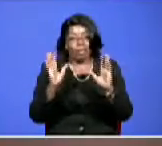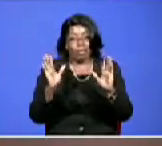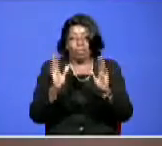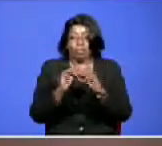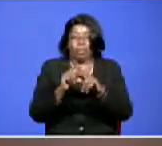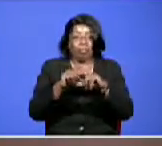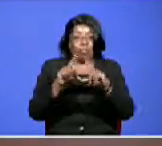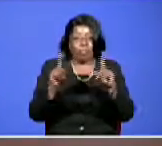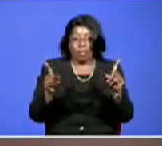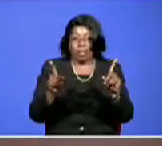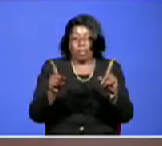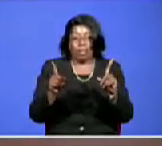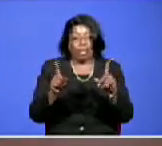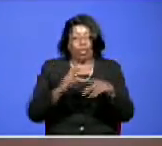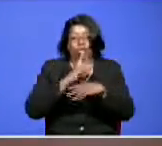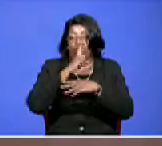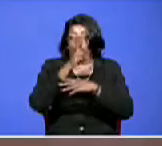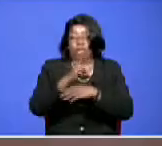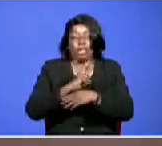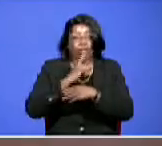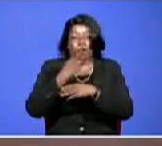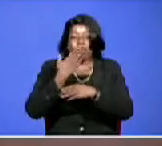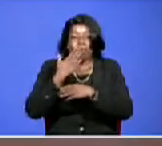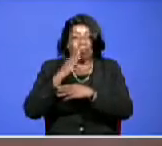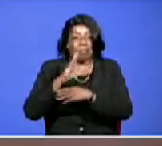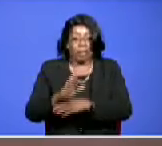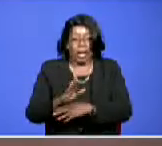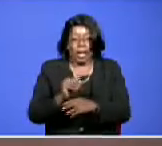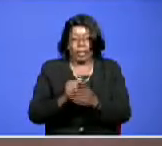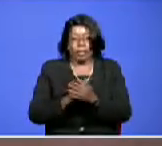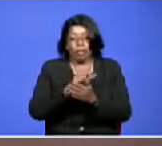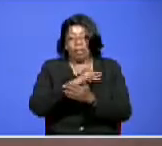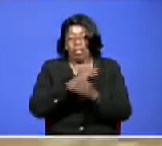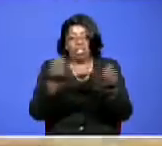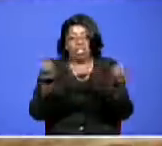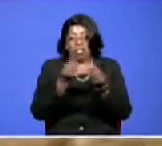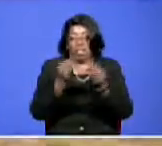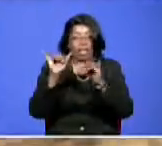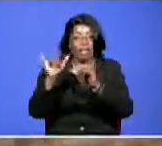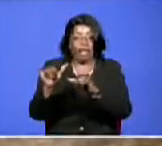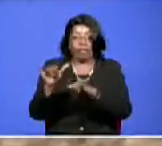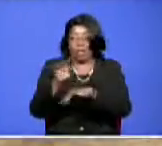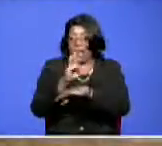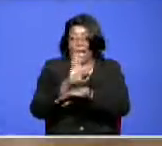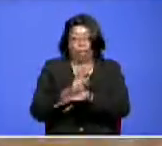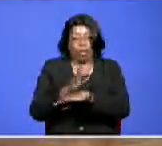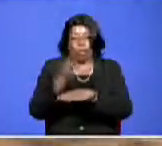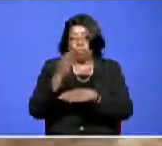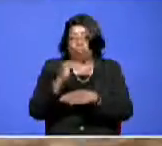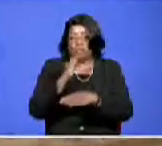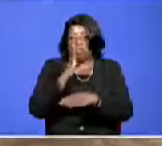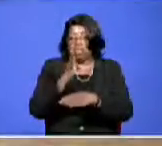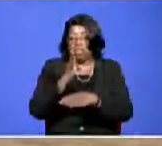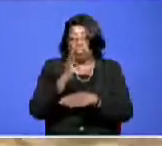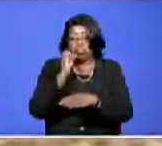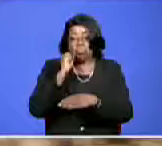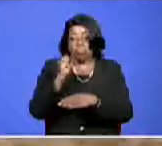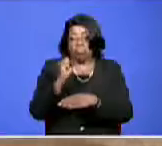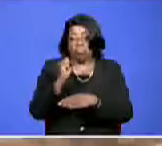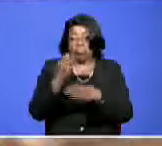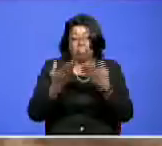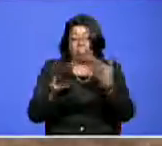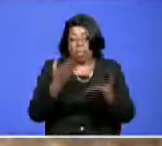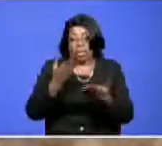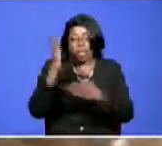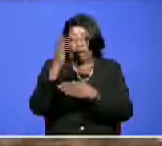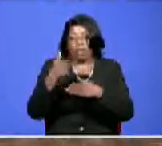like literally bad. Gardiner says she has nothing left on Abaco and she may never return. She now wants to build a new